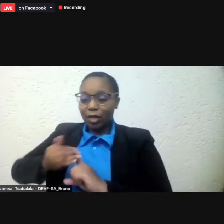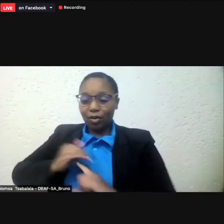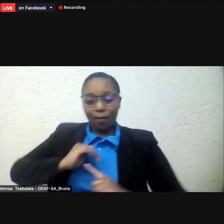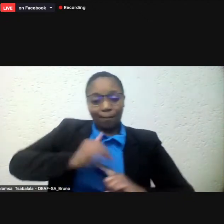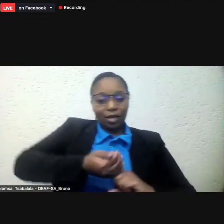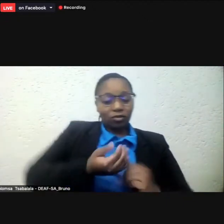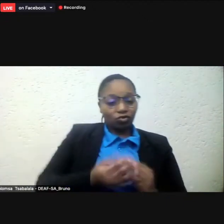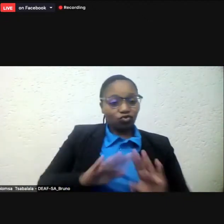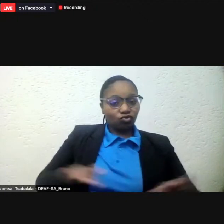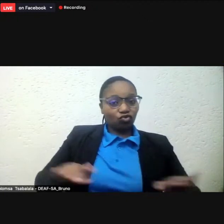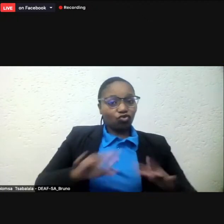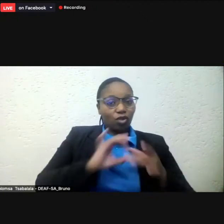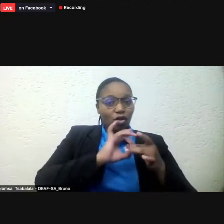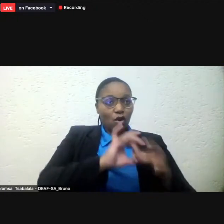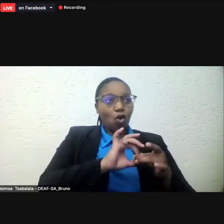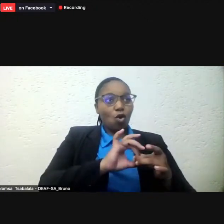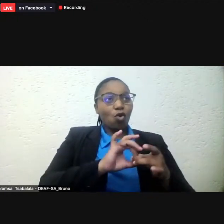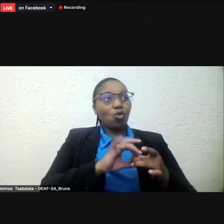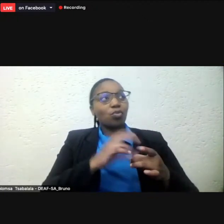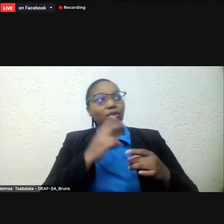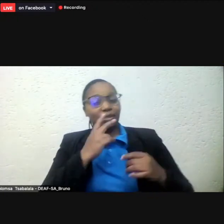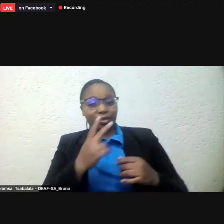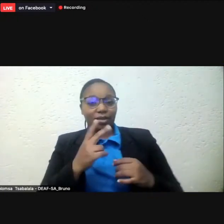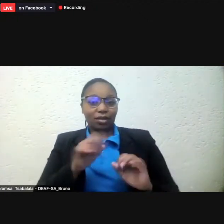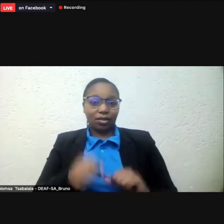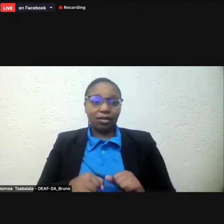borne in mind. Thanks.